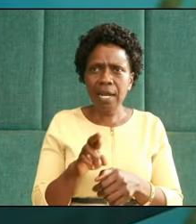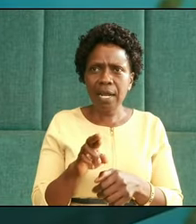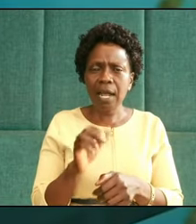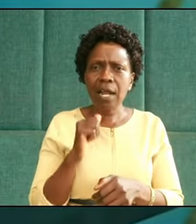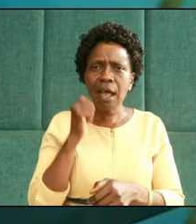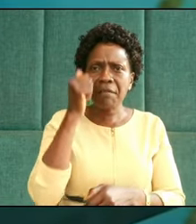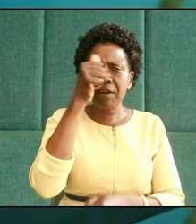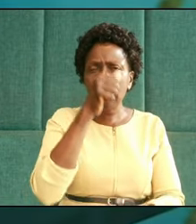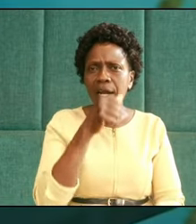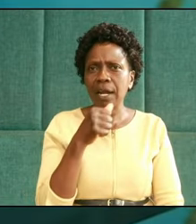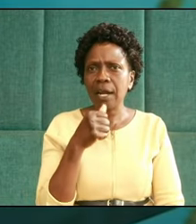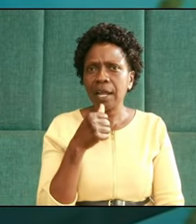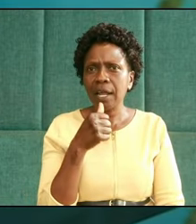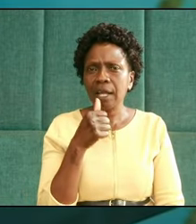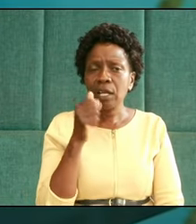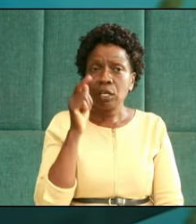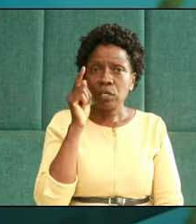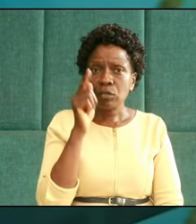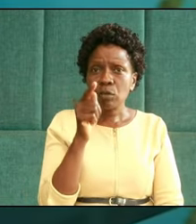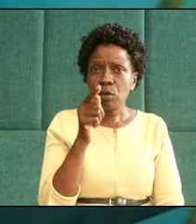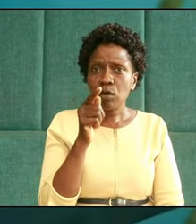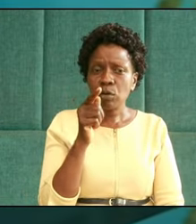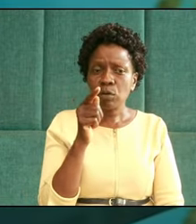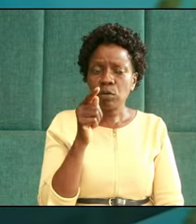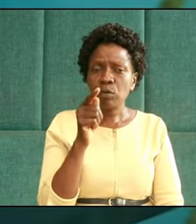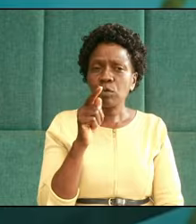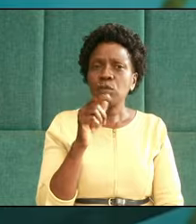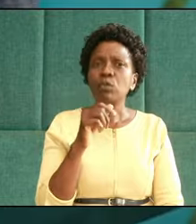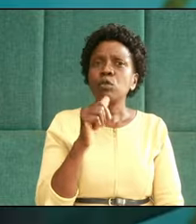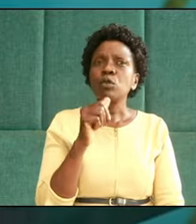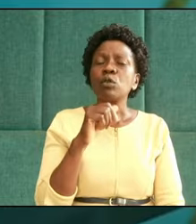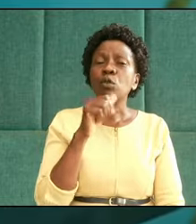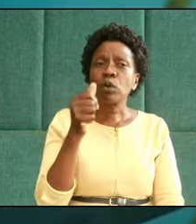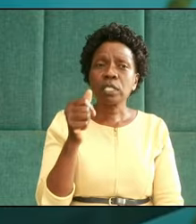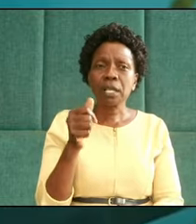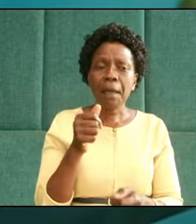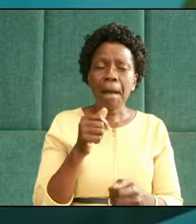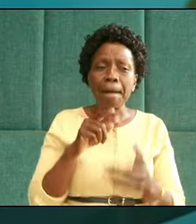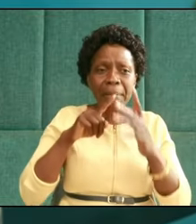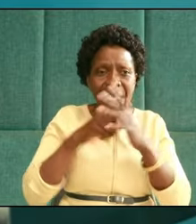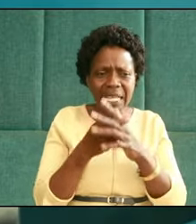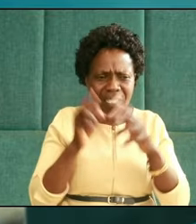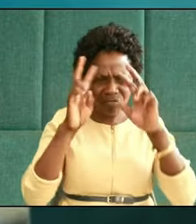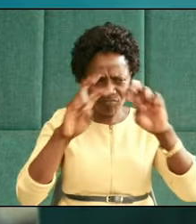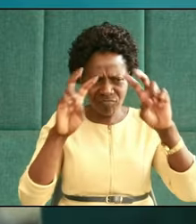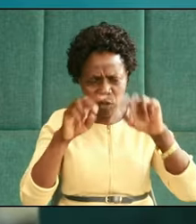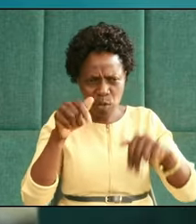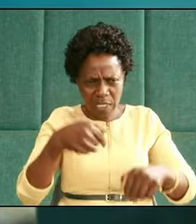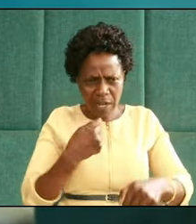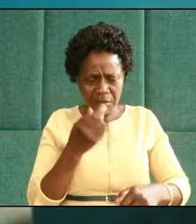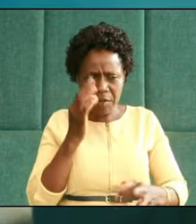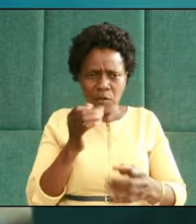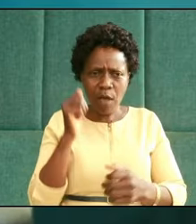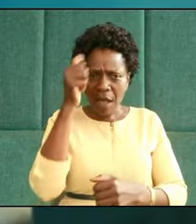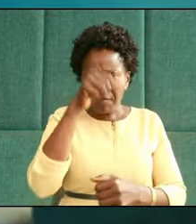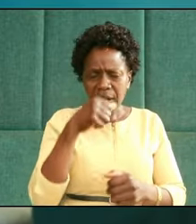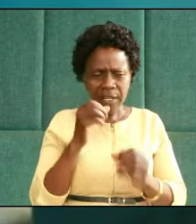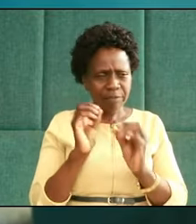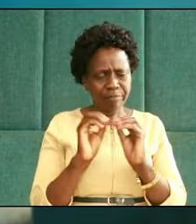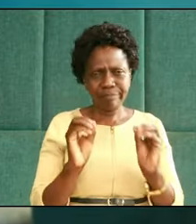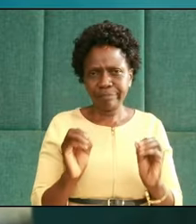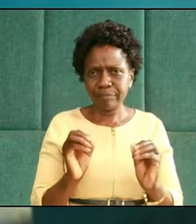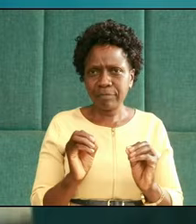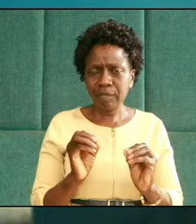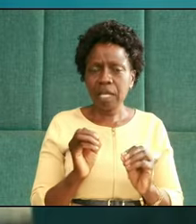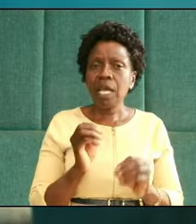African, so you don't begin inspecting yourself if you are an African, you are already an African. So here he's saying, if God be